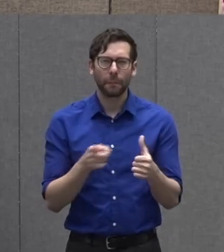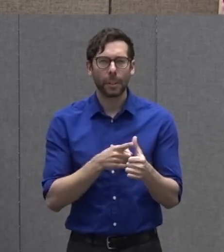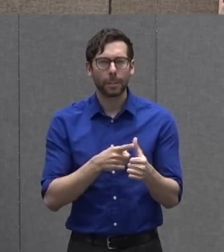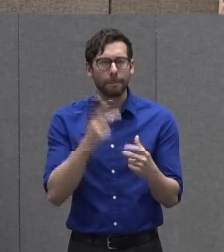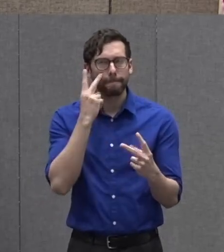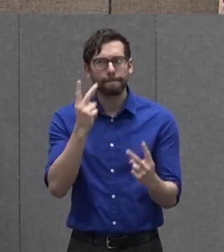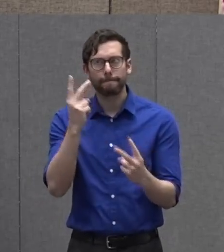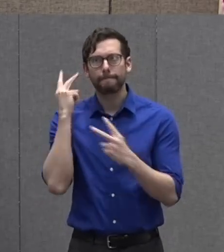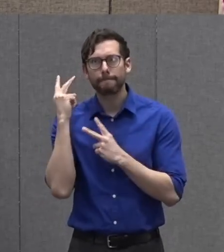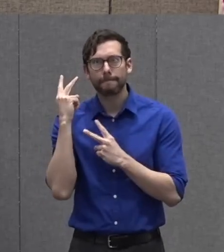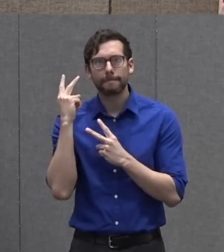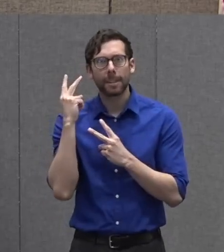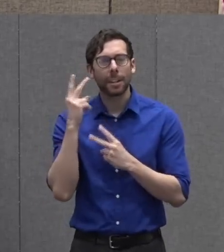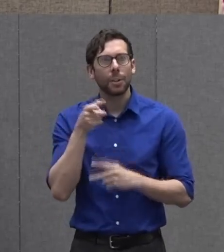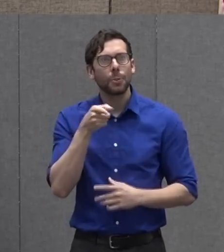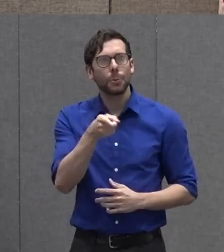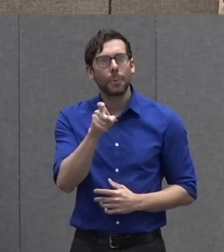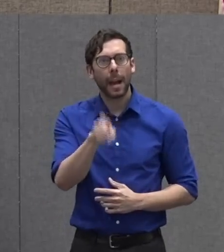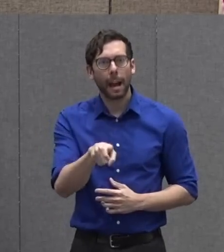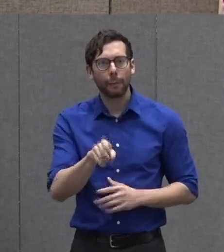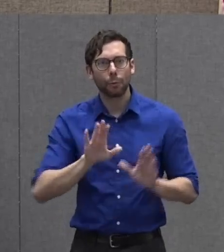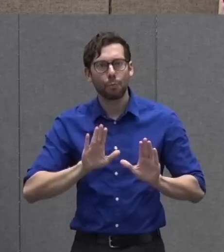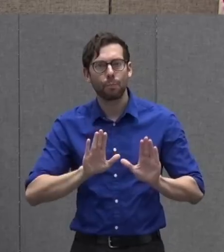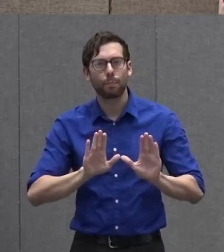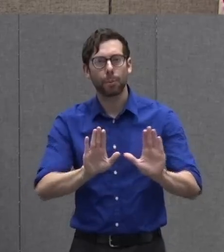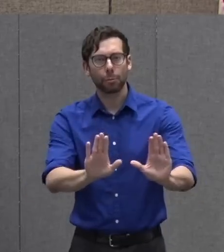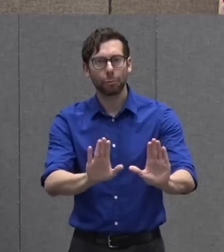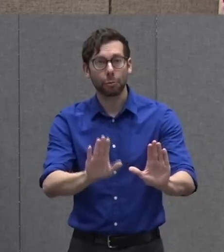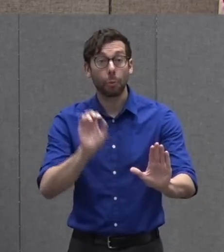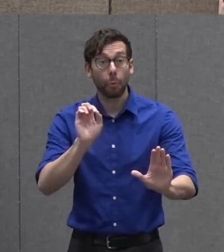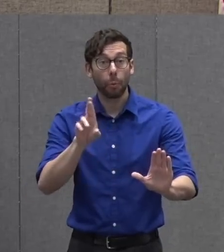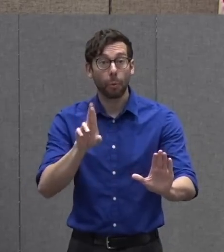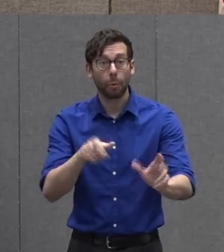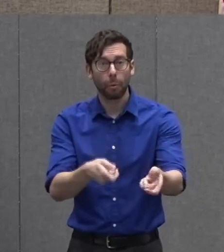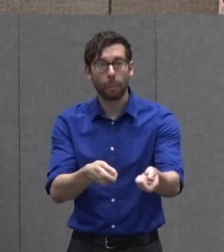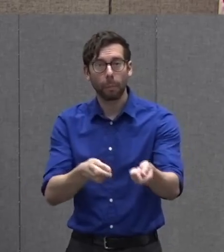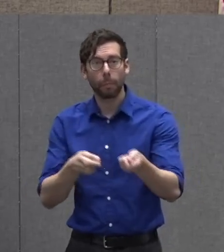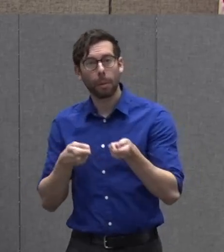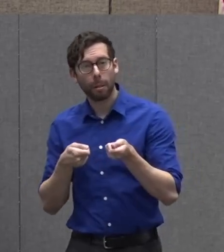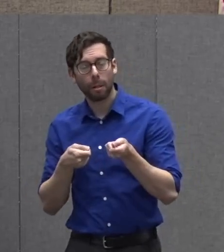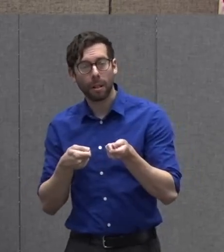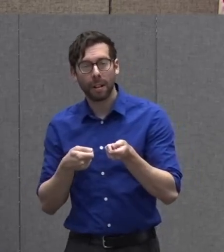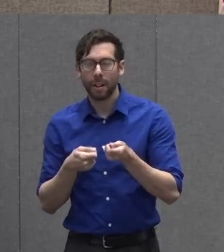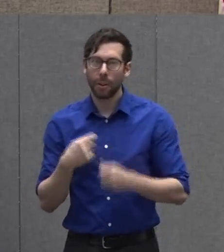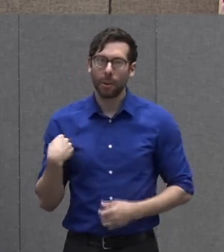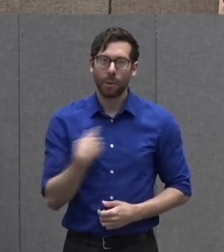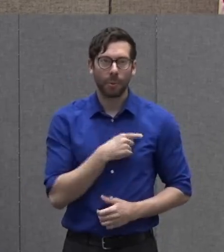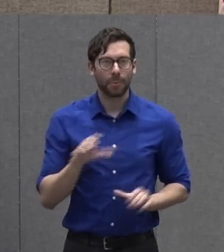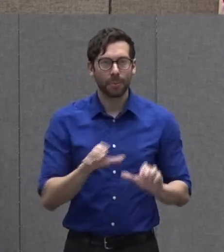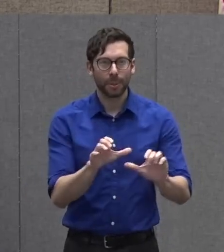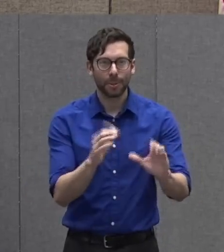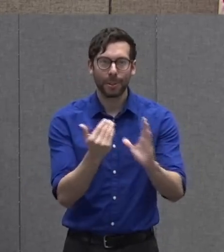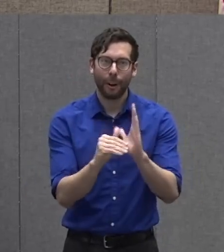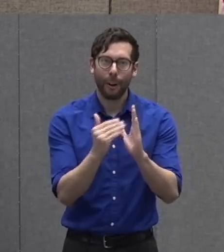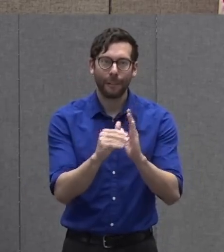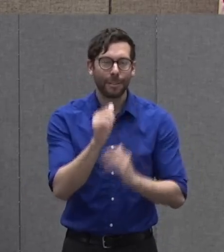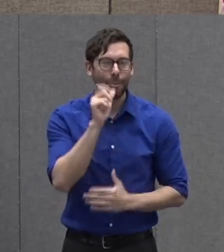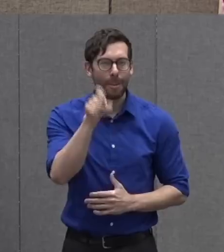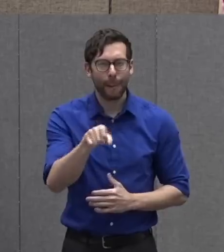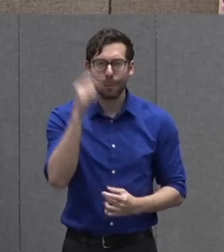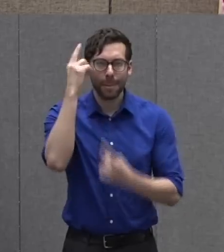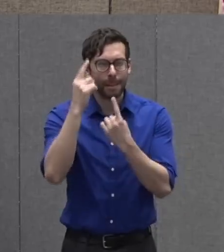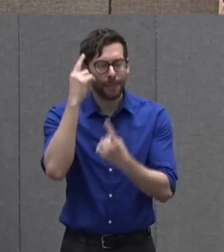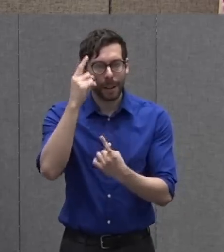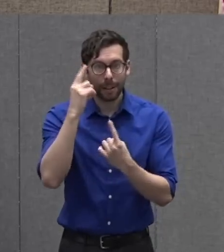push or pull something. We do that all the time, and sometimes we do it without even thinking about it. For example, did you have